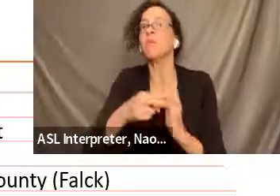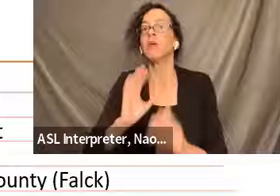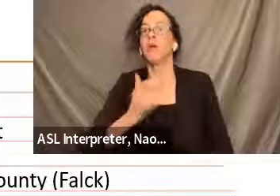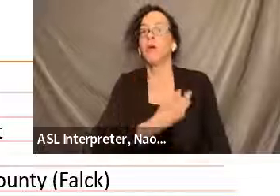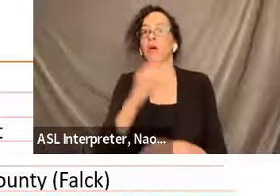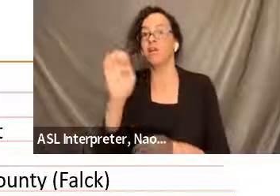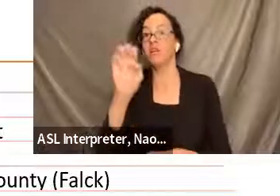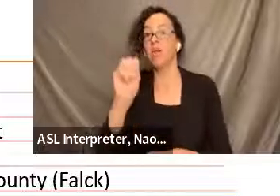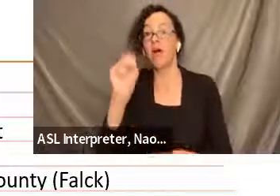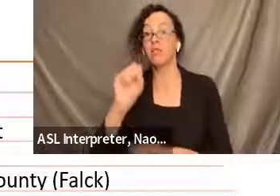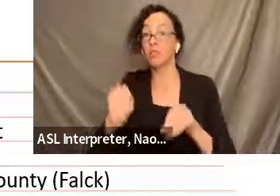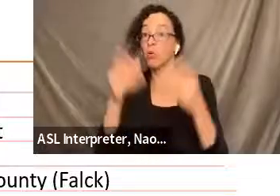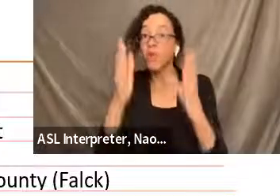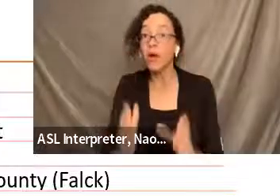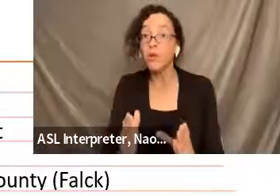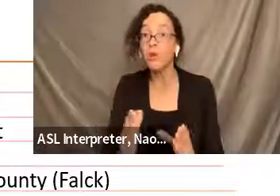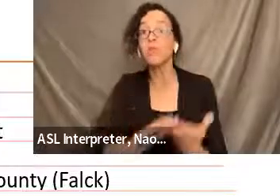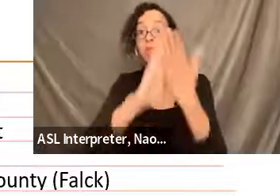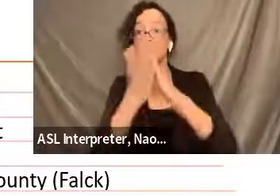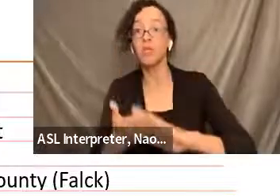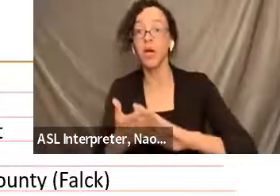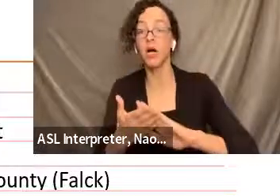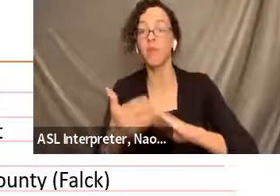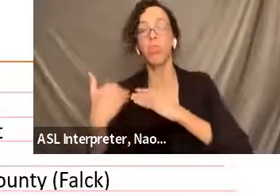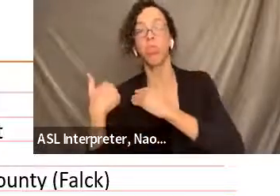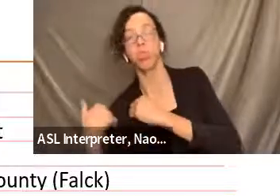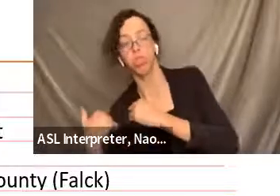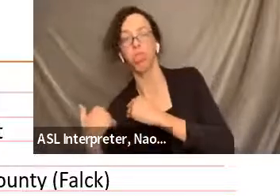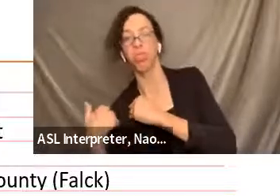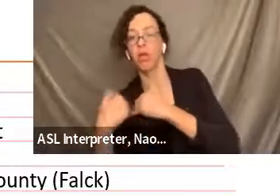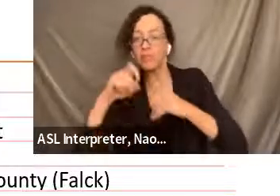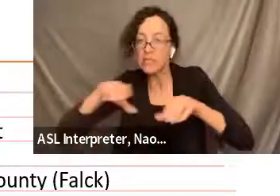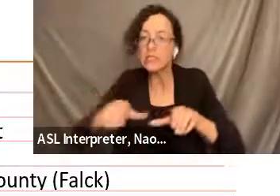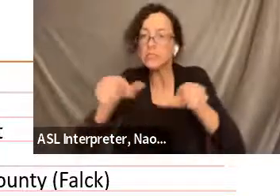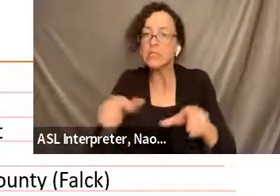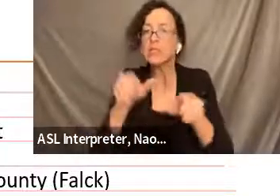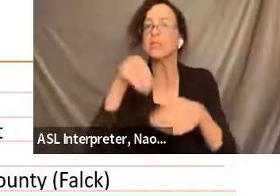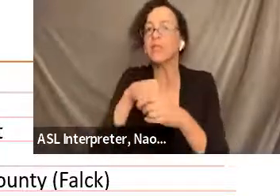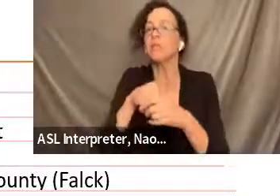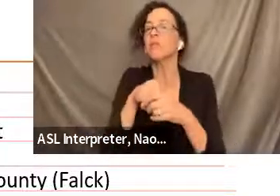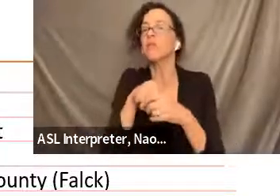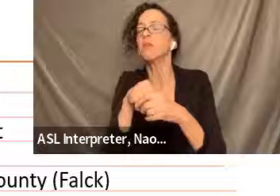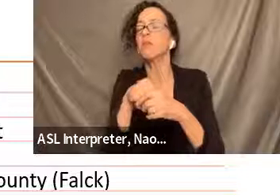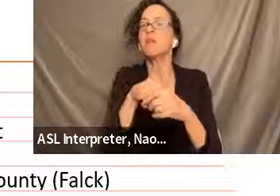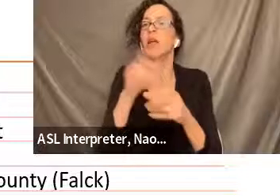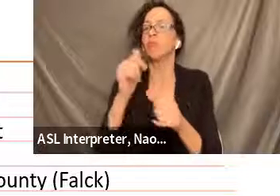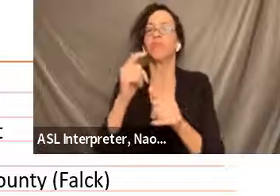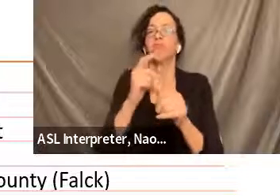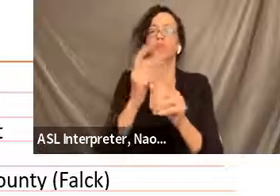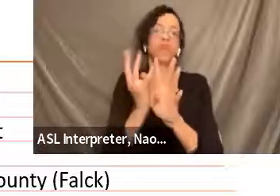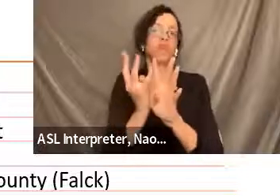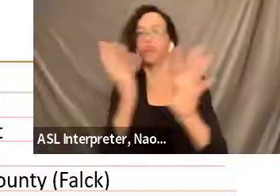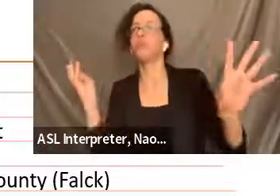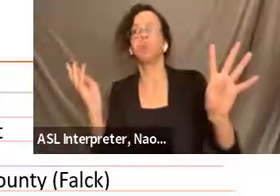providers become logjammed in the emergency rooms because they can't offload the patients. And this is